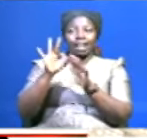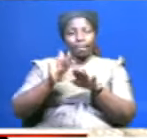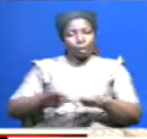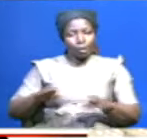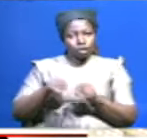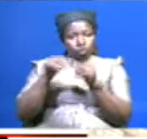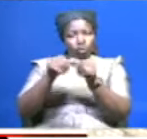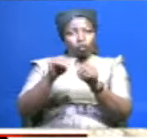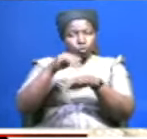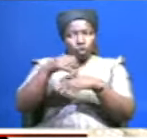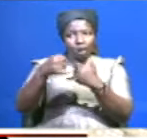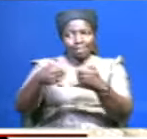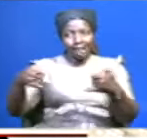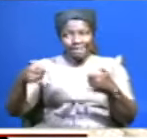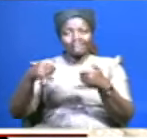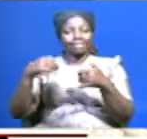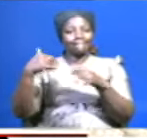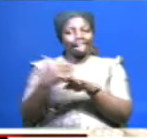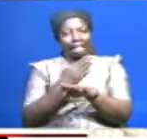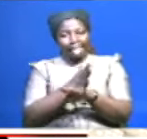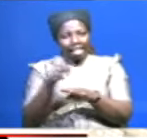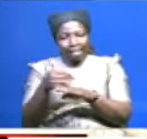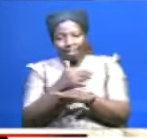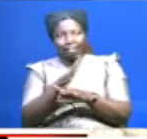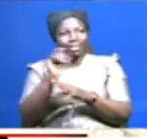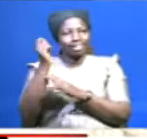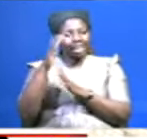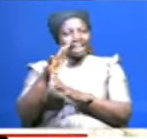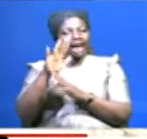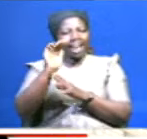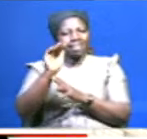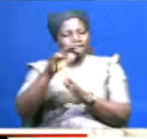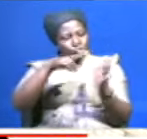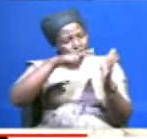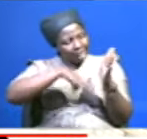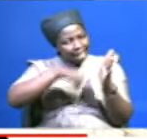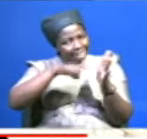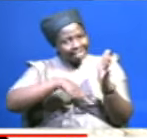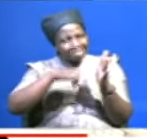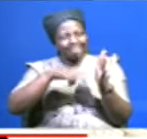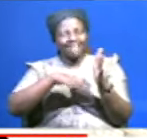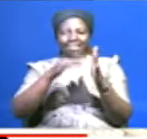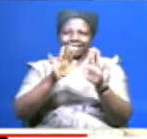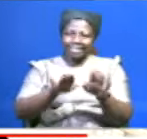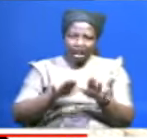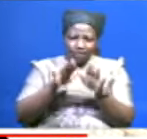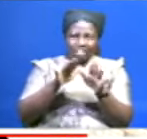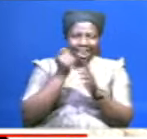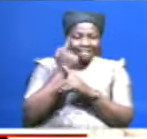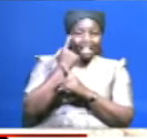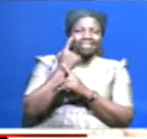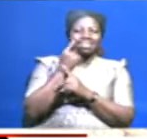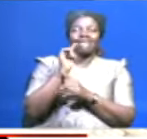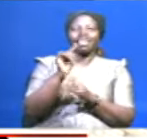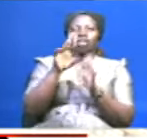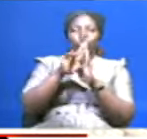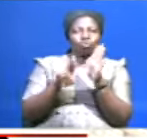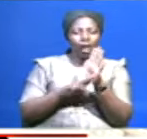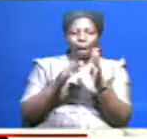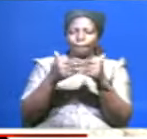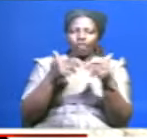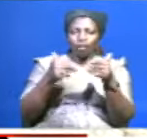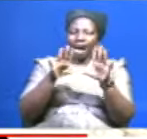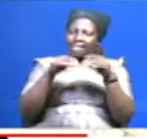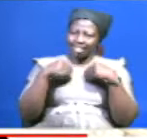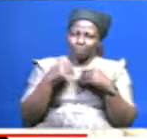fraudsters, Kenyans have been urged to carefully read and understand all the guidelines before accepting to anything, especially during online